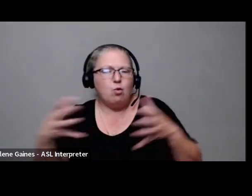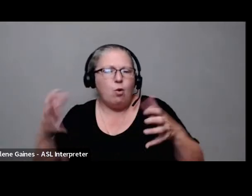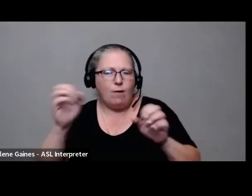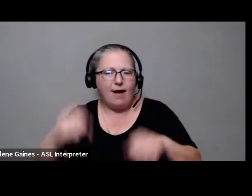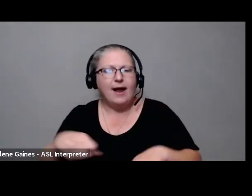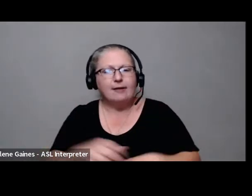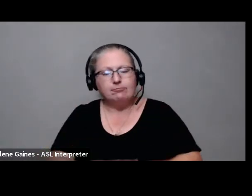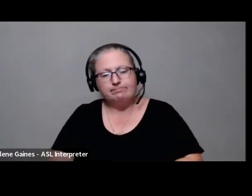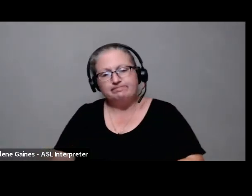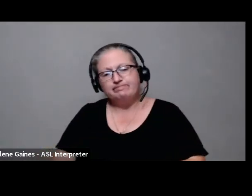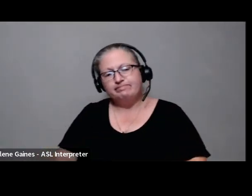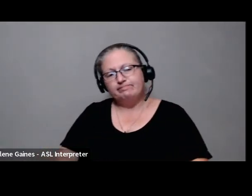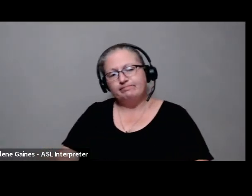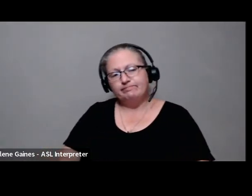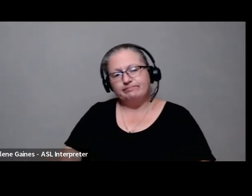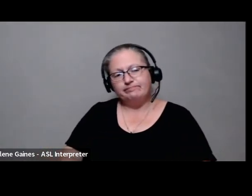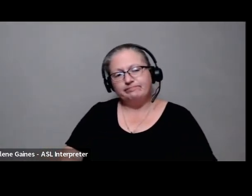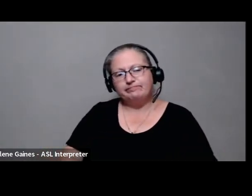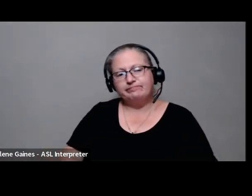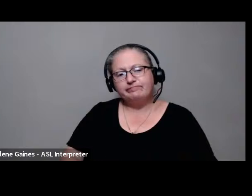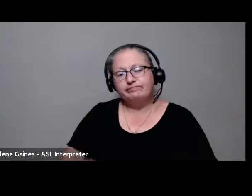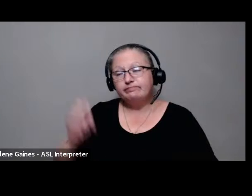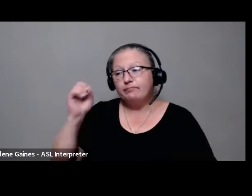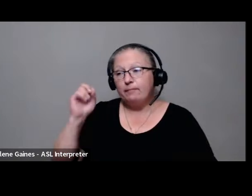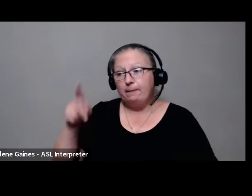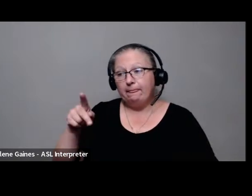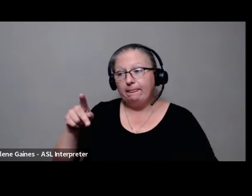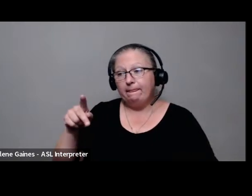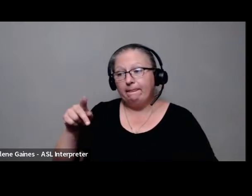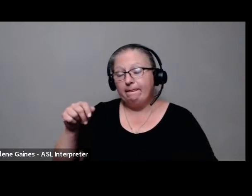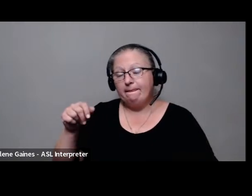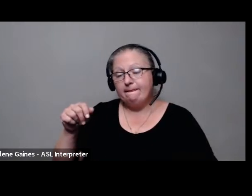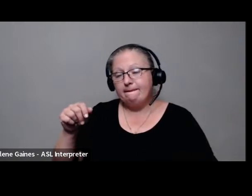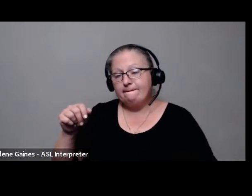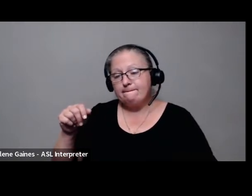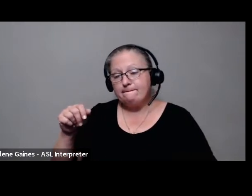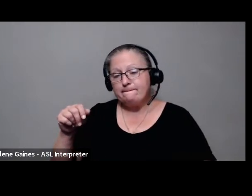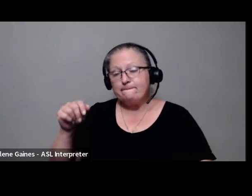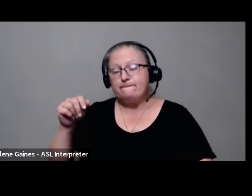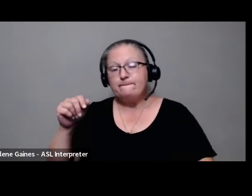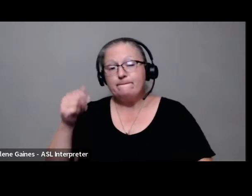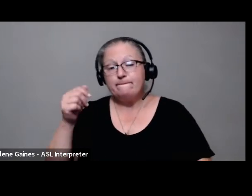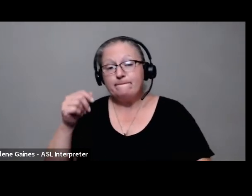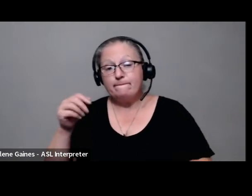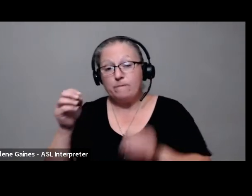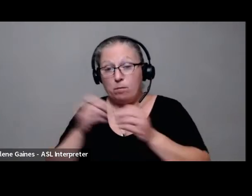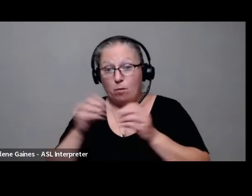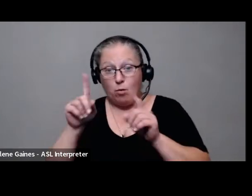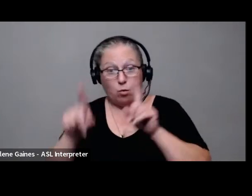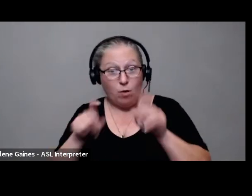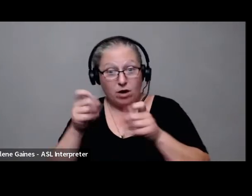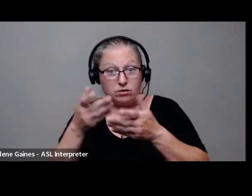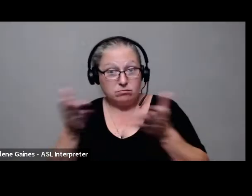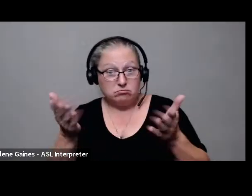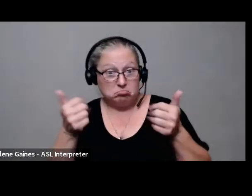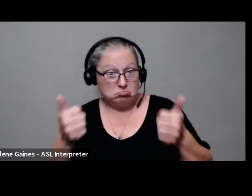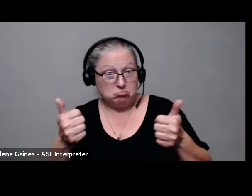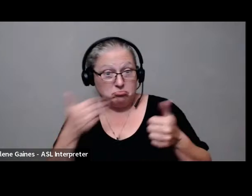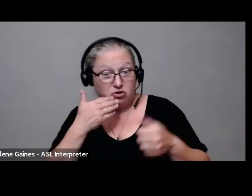Thank you. Okay. All right. Any other questions or you're good?